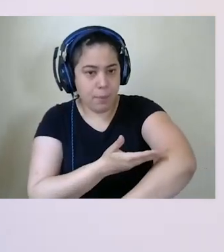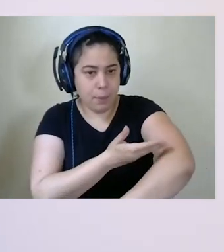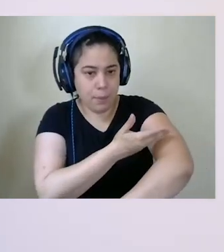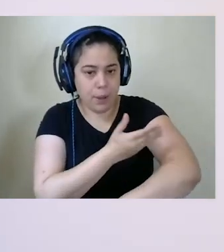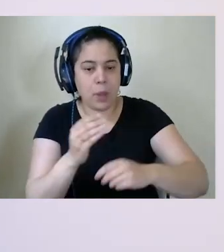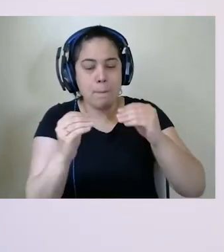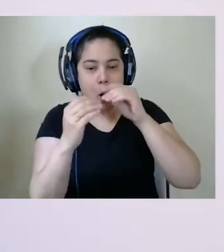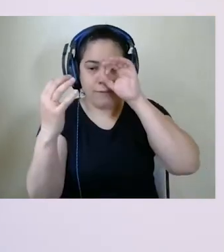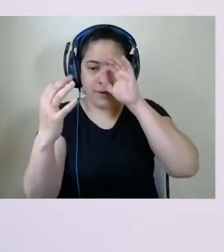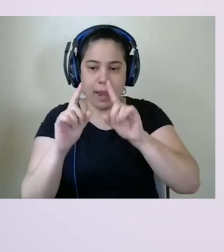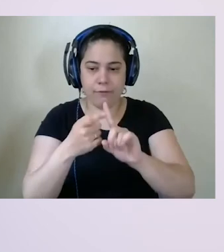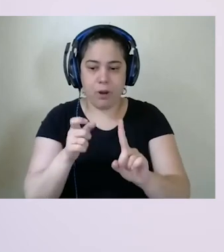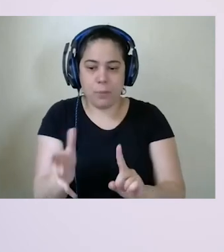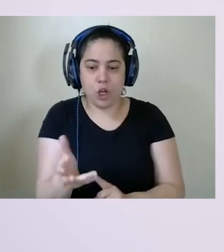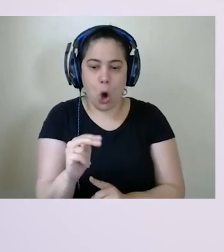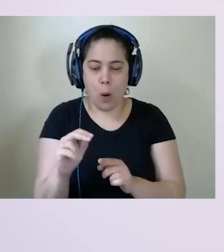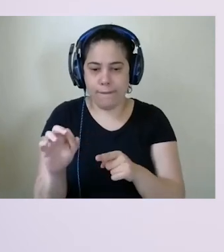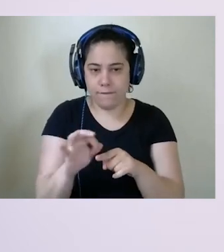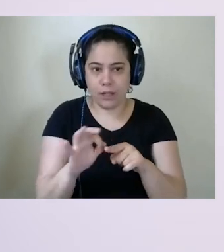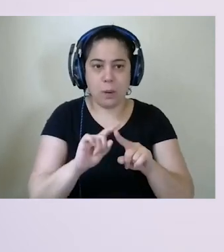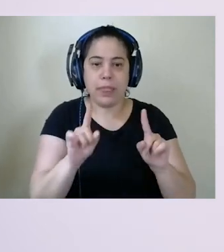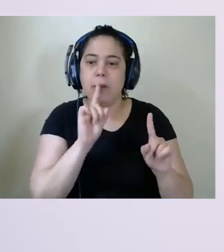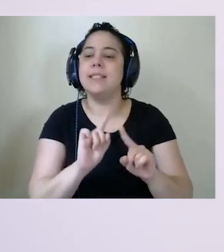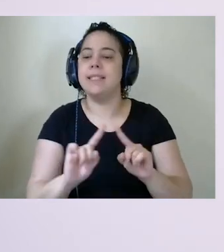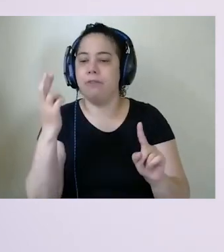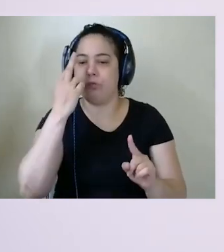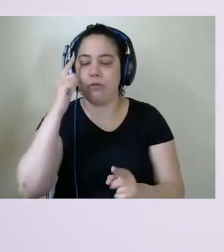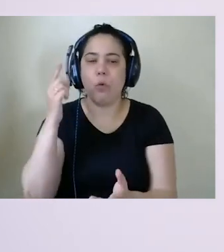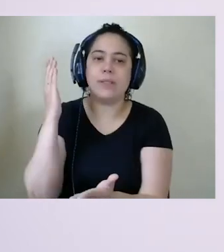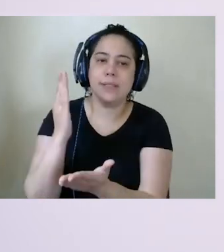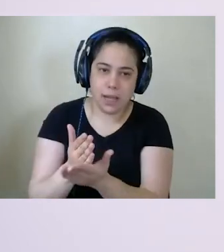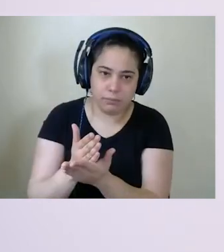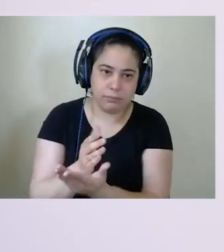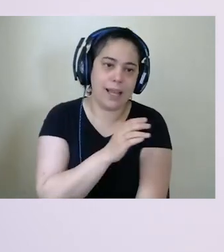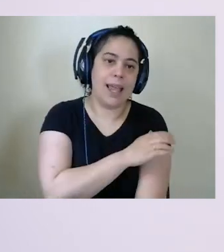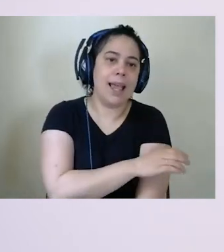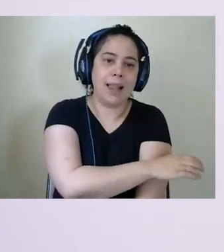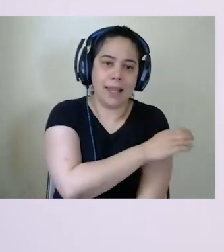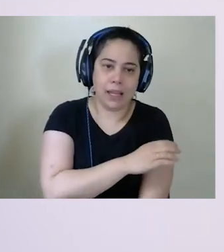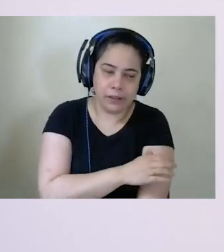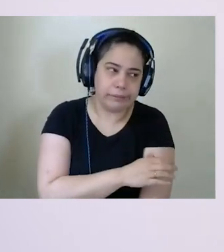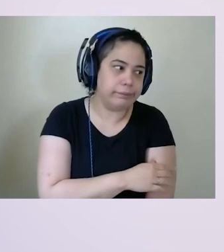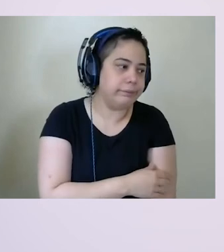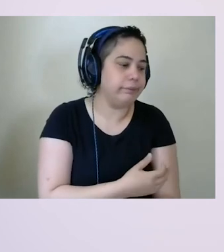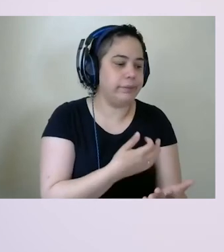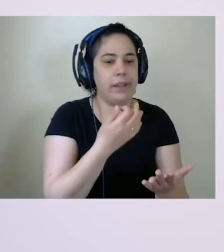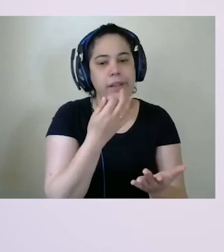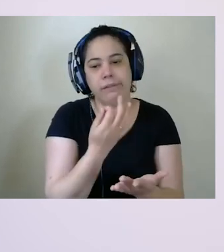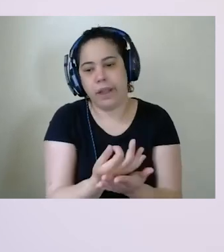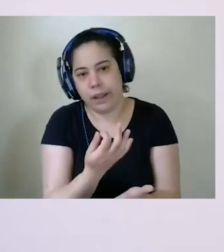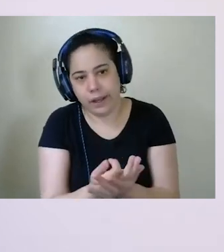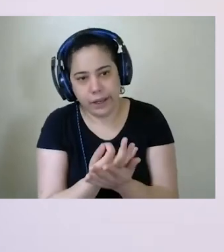the but there are other reasons to stop that are clinical or financial or, you